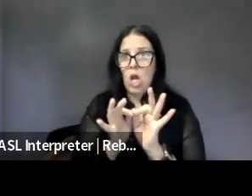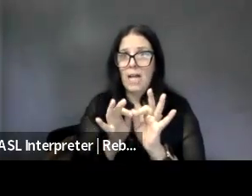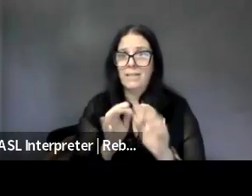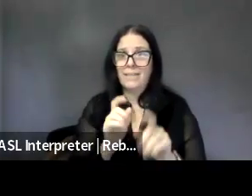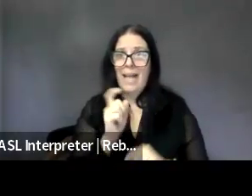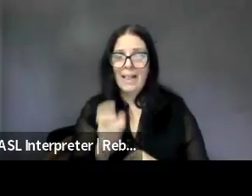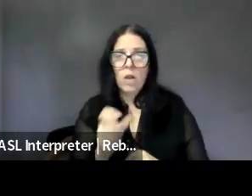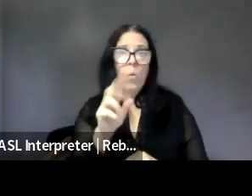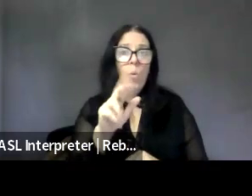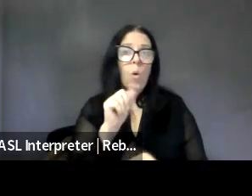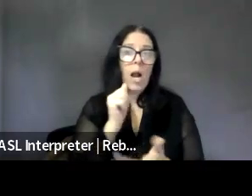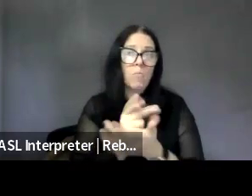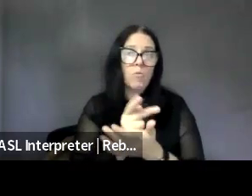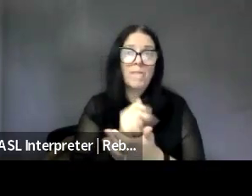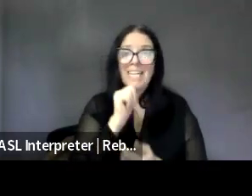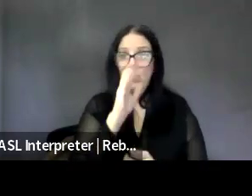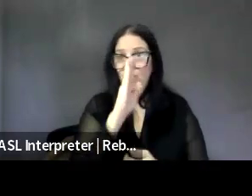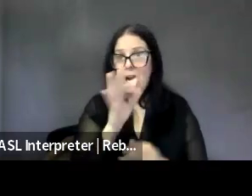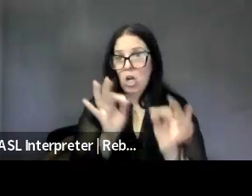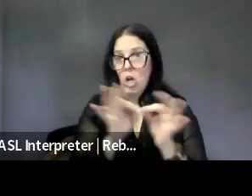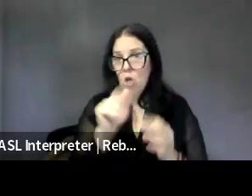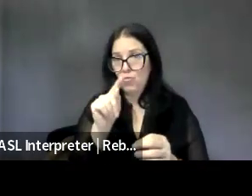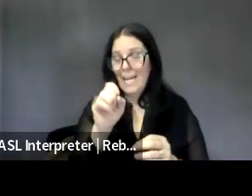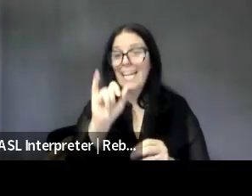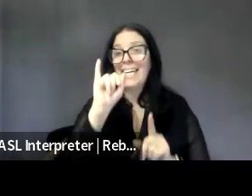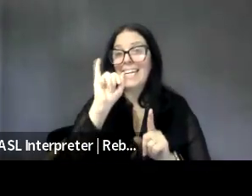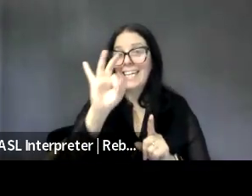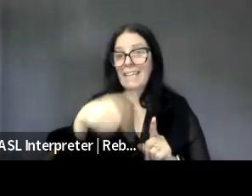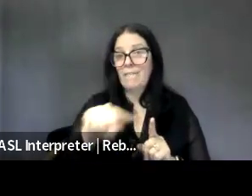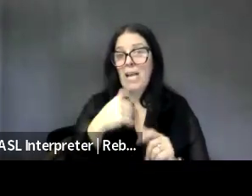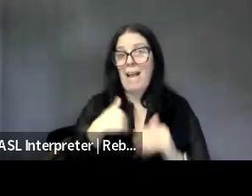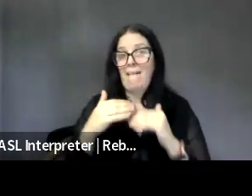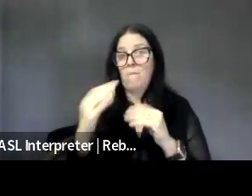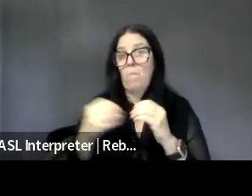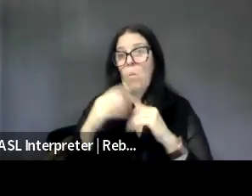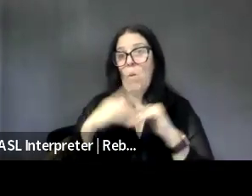approved indirect cost rate, if you have more than one